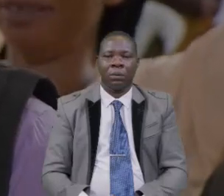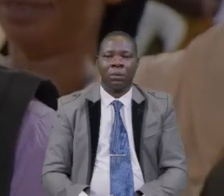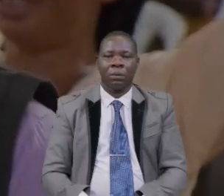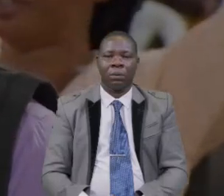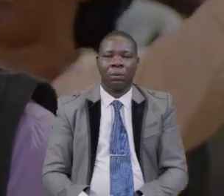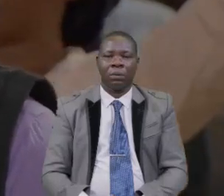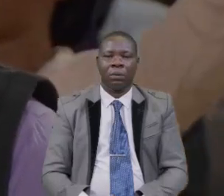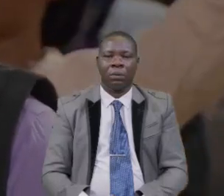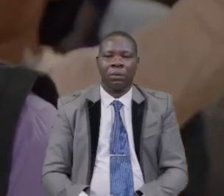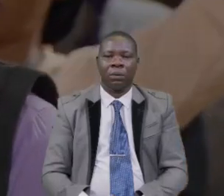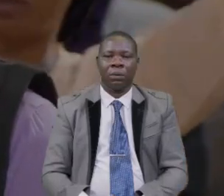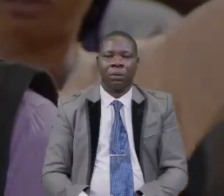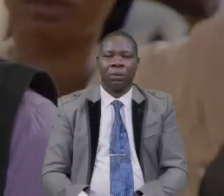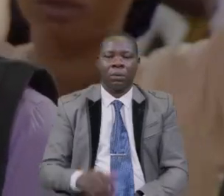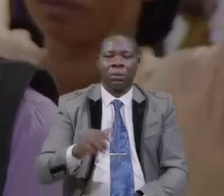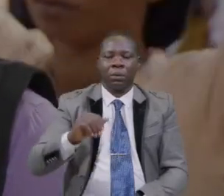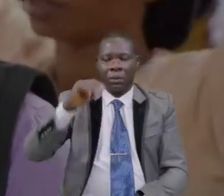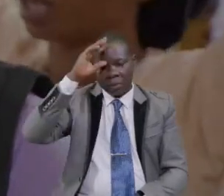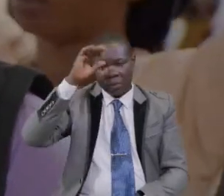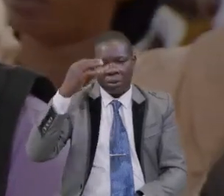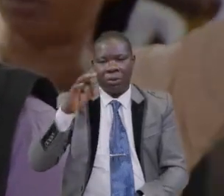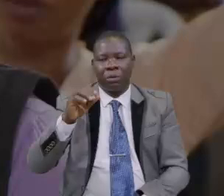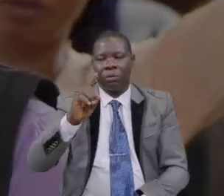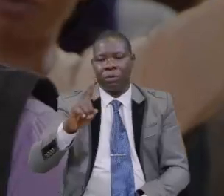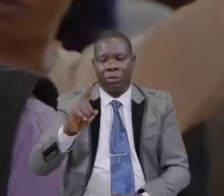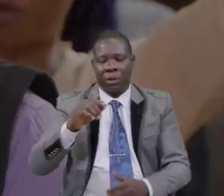A man of one pursuit?